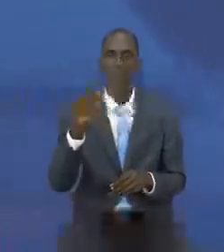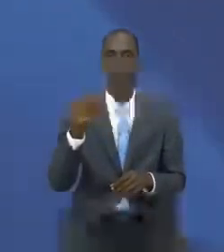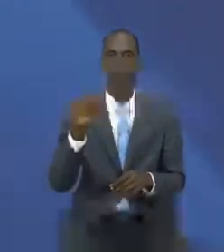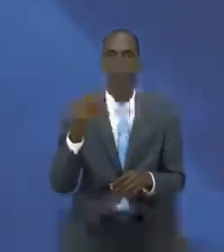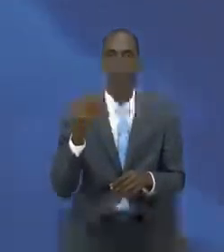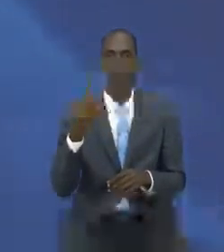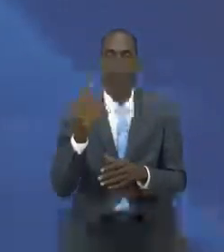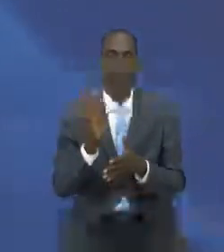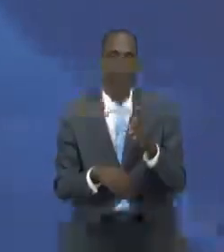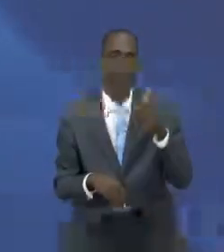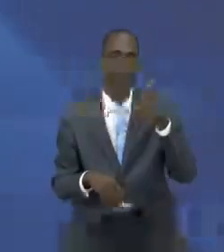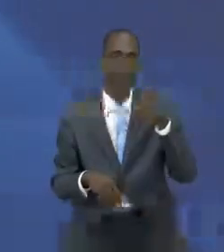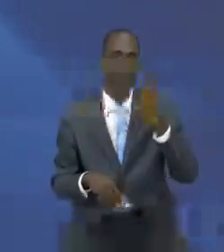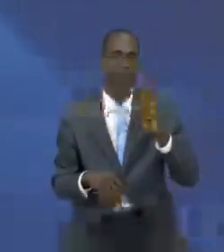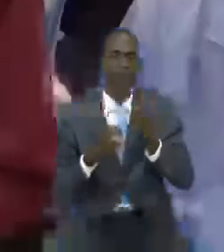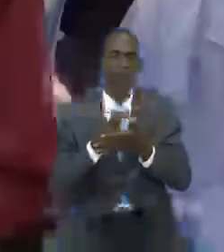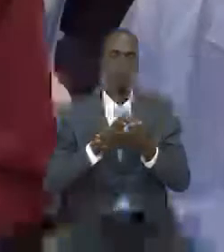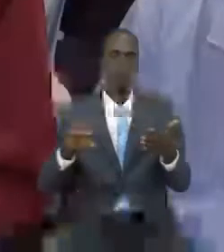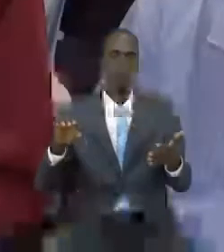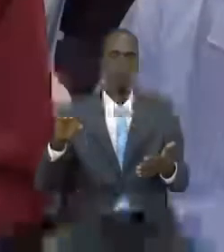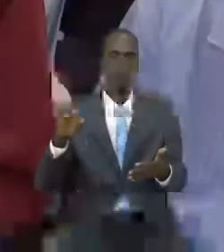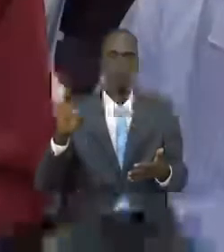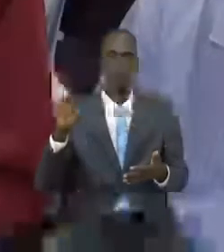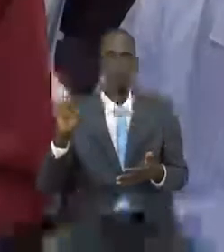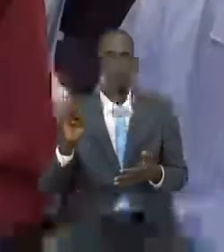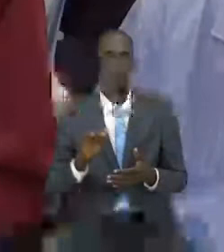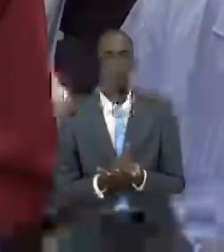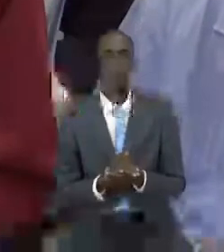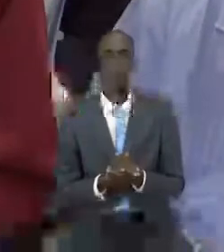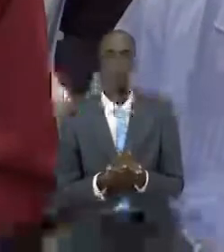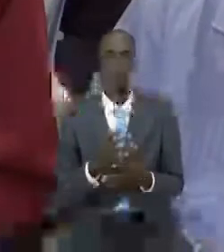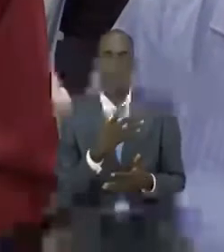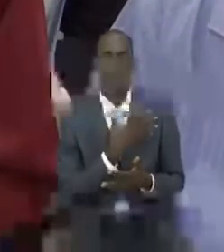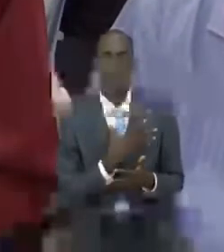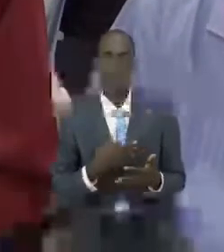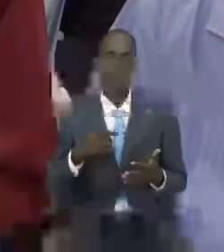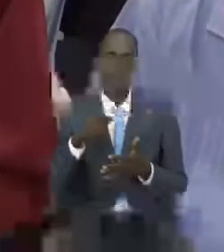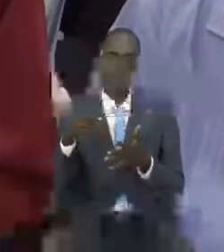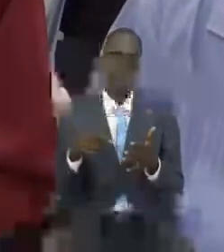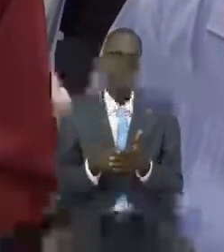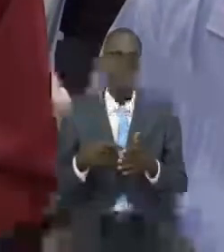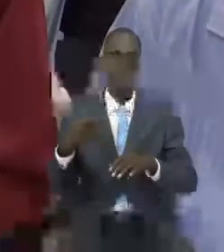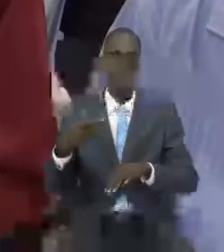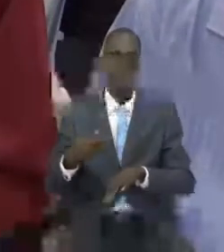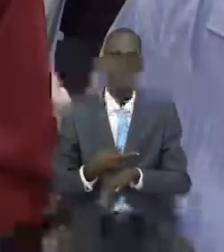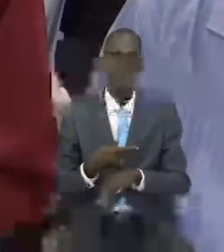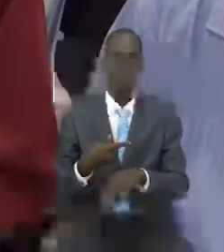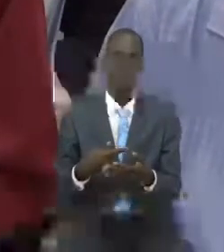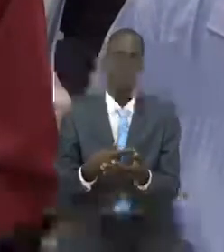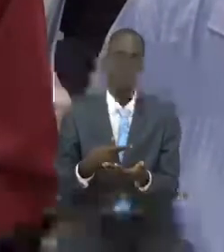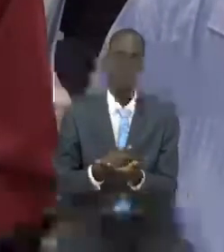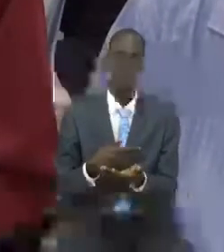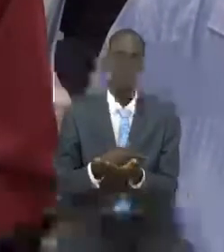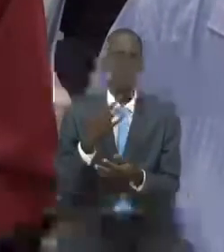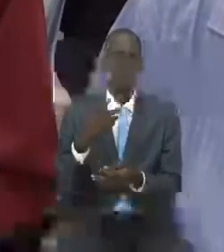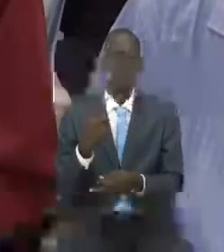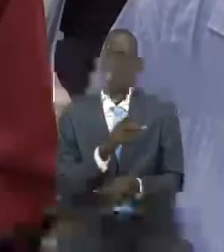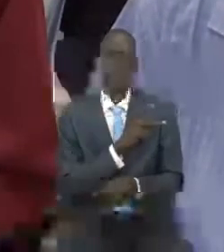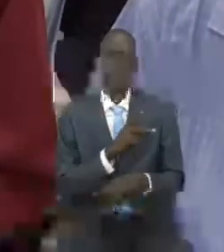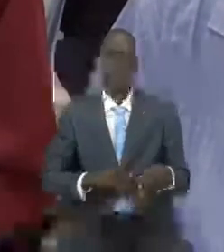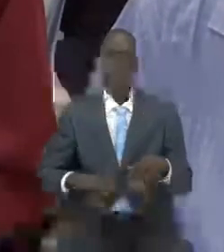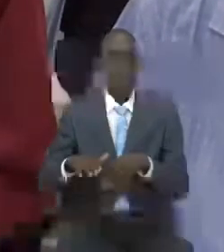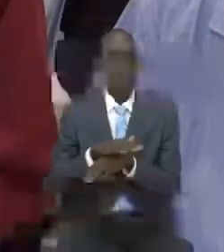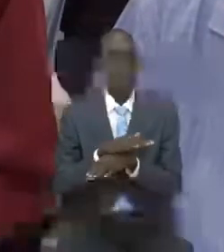14. In Matthew 24, verse 14, and this gospel of the kingdom.